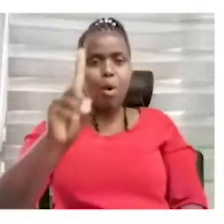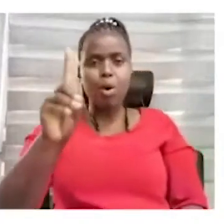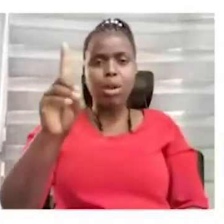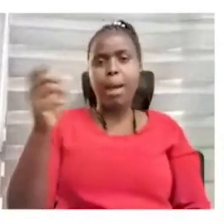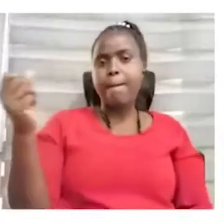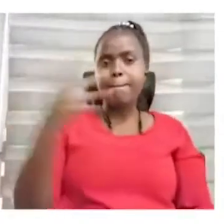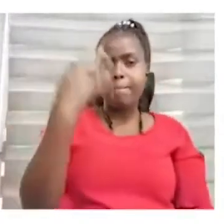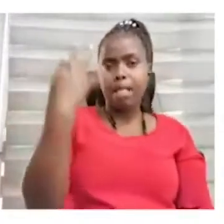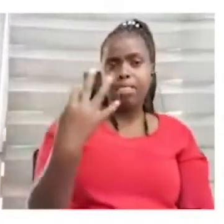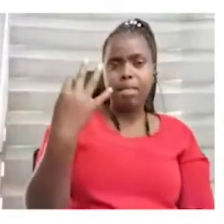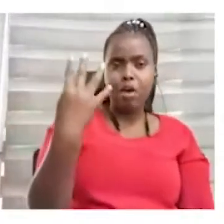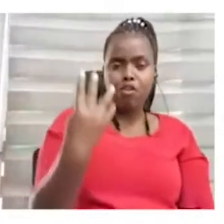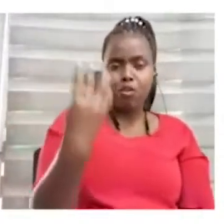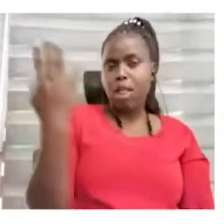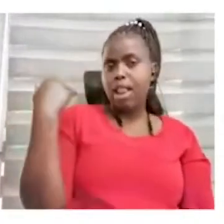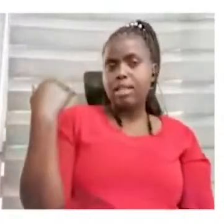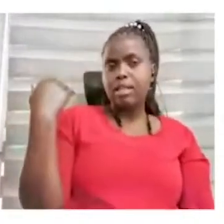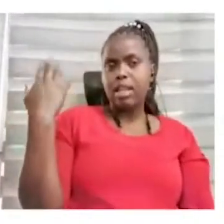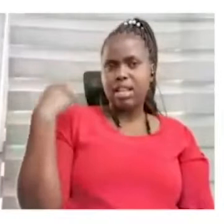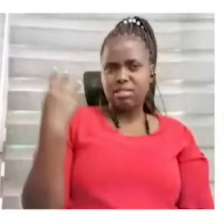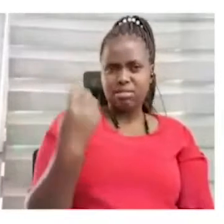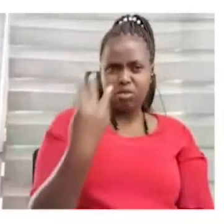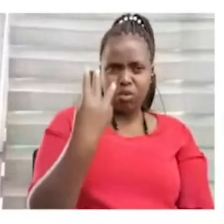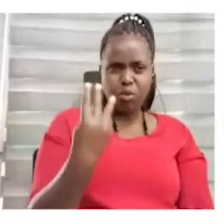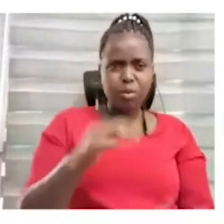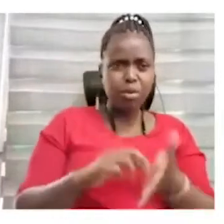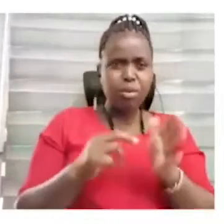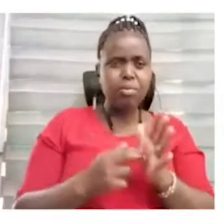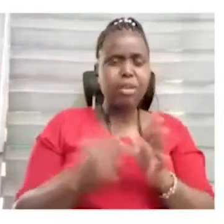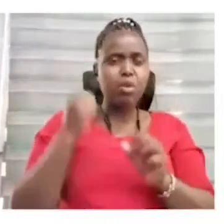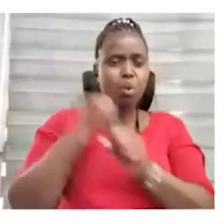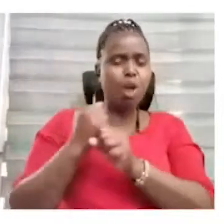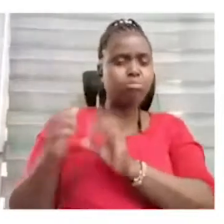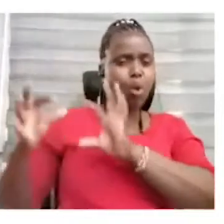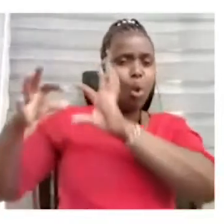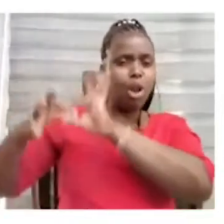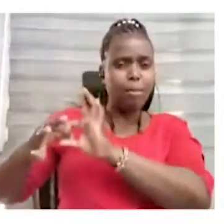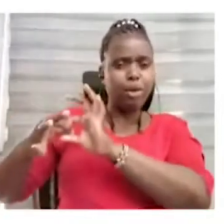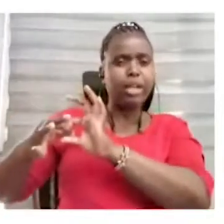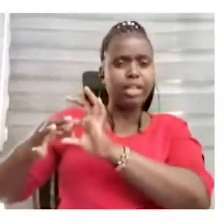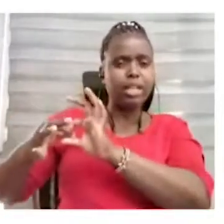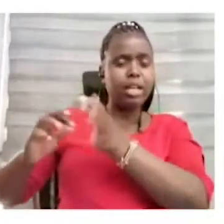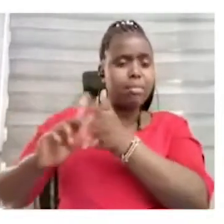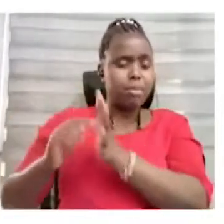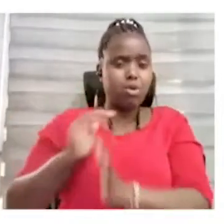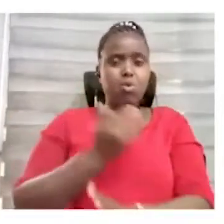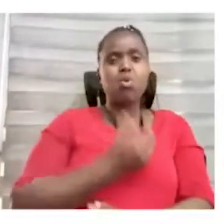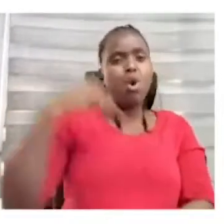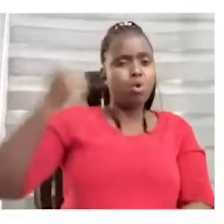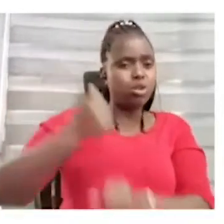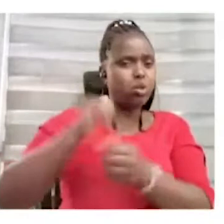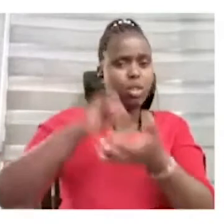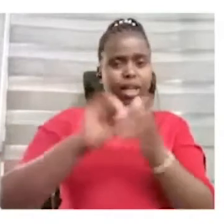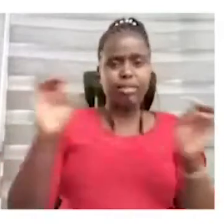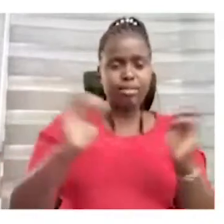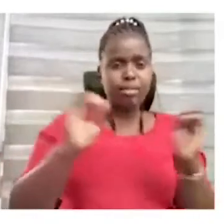a wonderful type of collaboration. Of course, we can't do that all of the time. And so in those